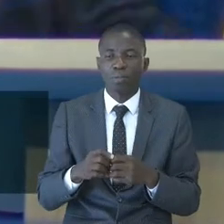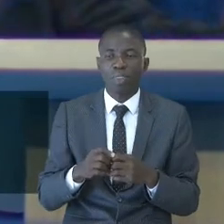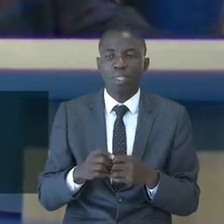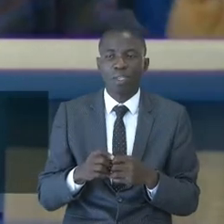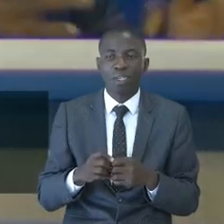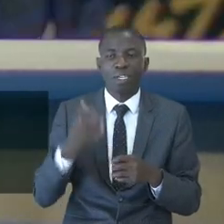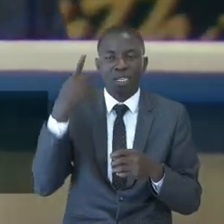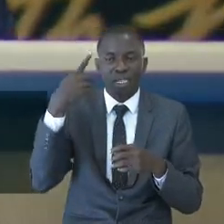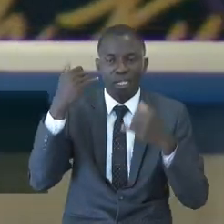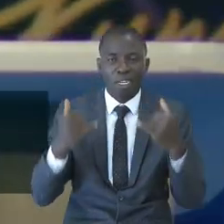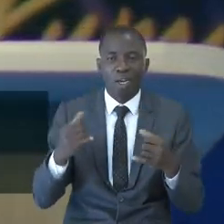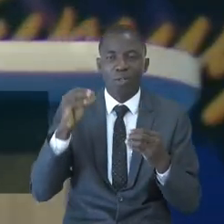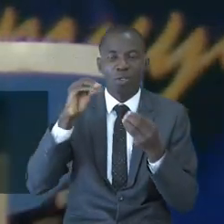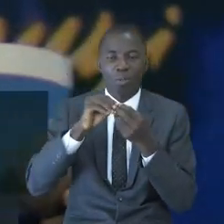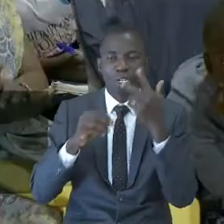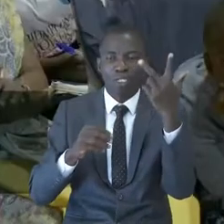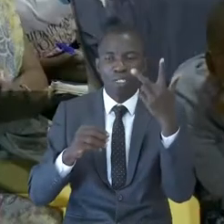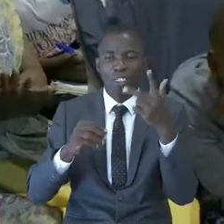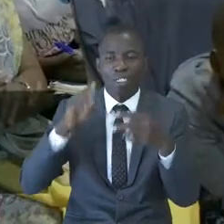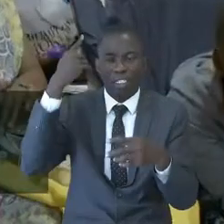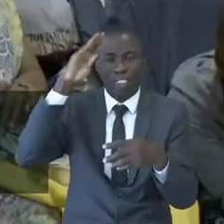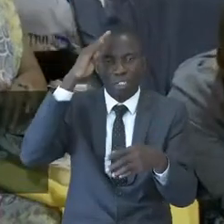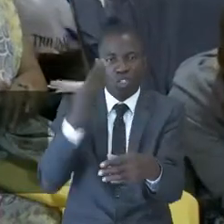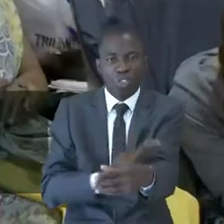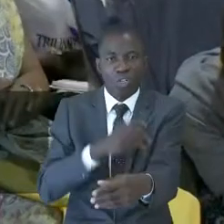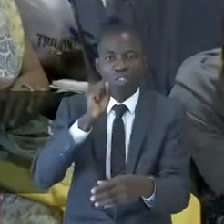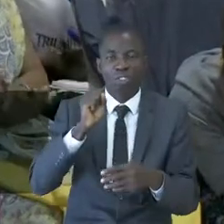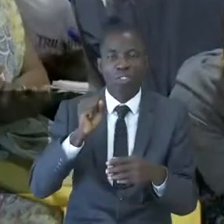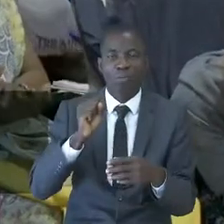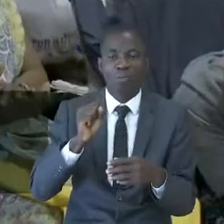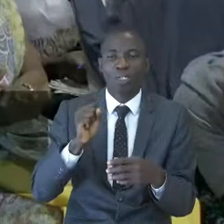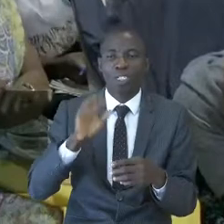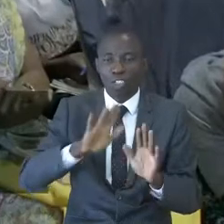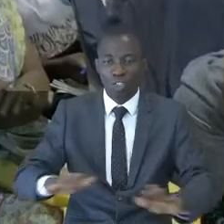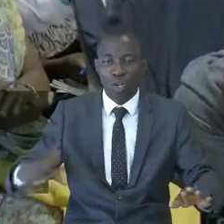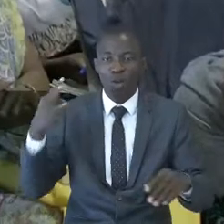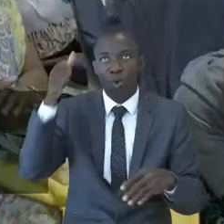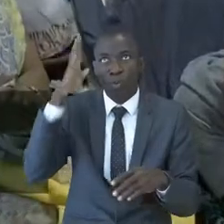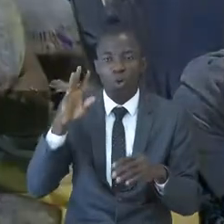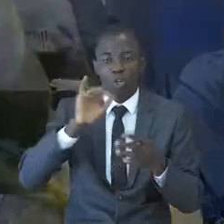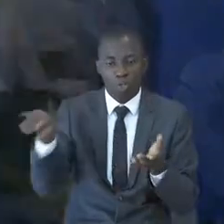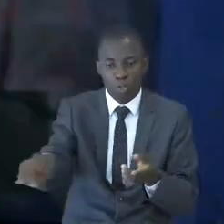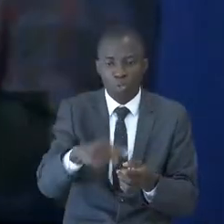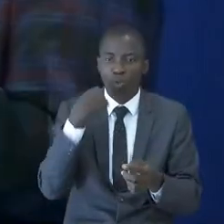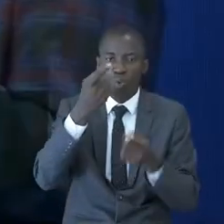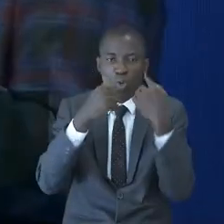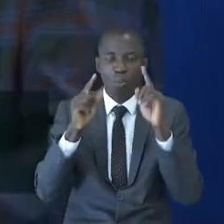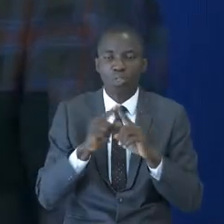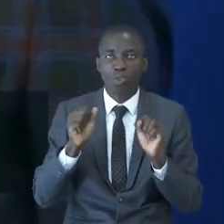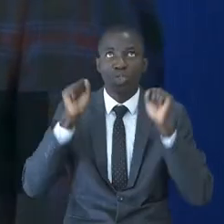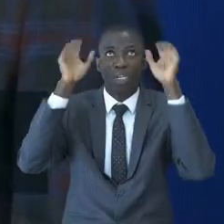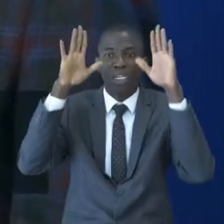the children of God, the people of God, those who come to surrender